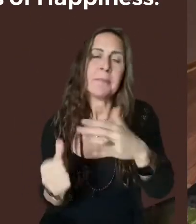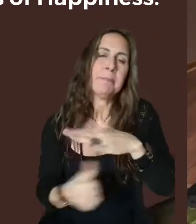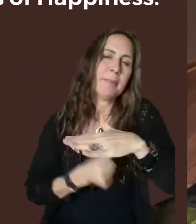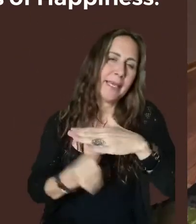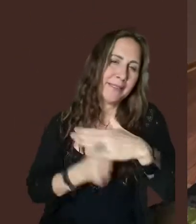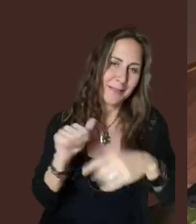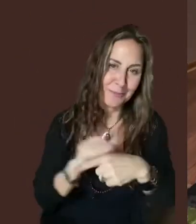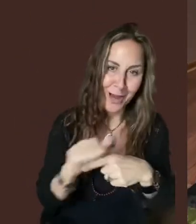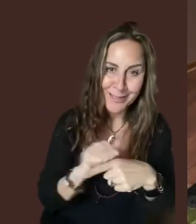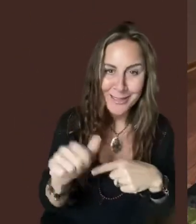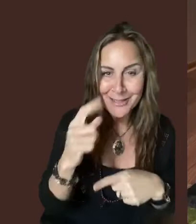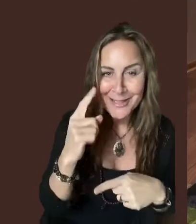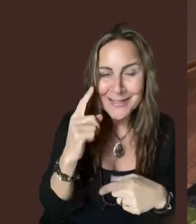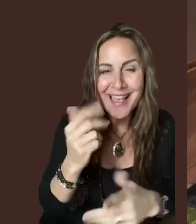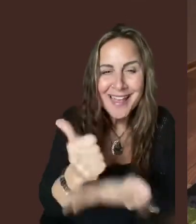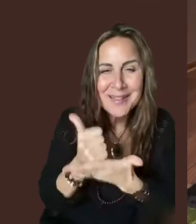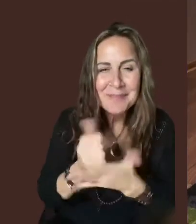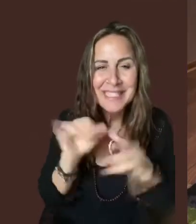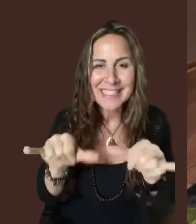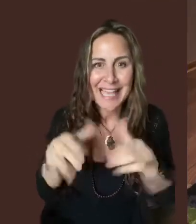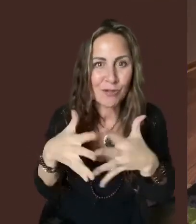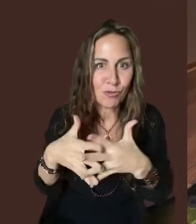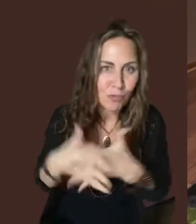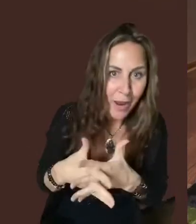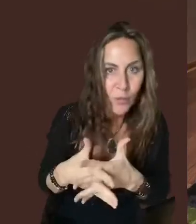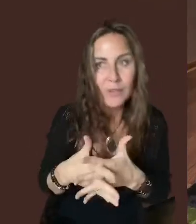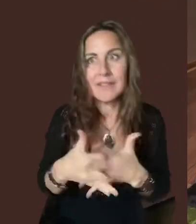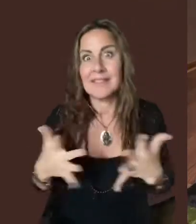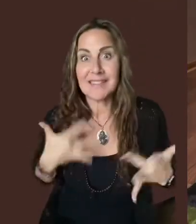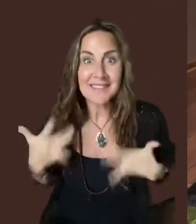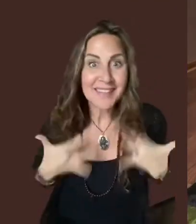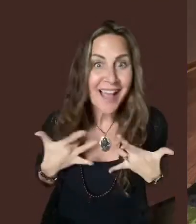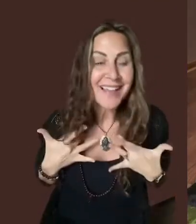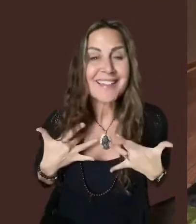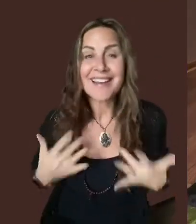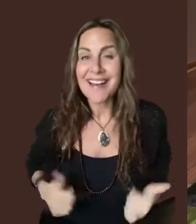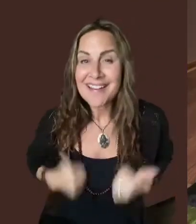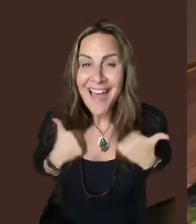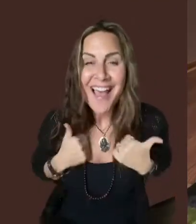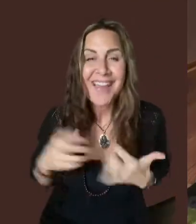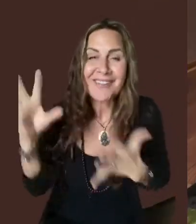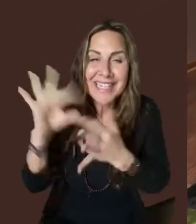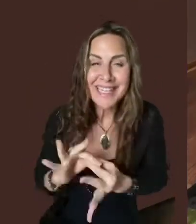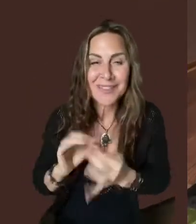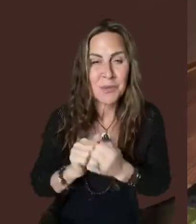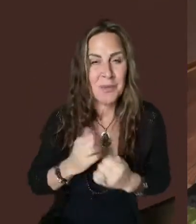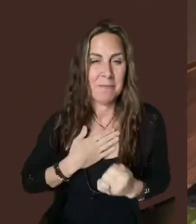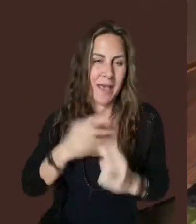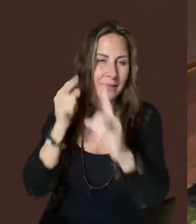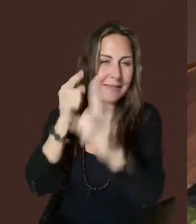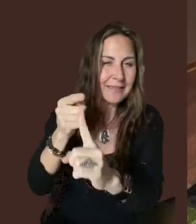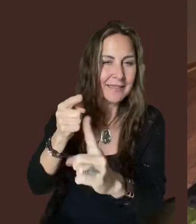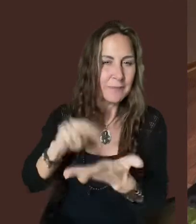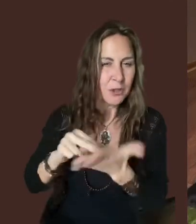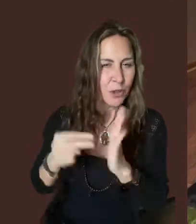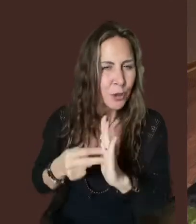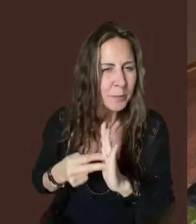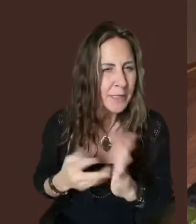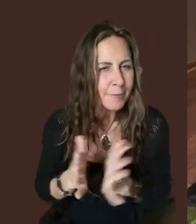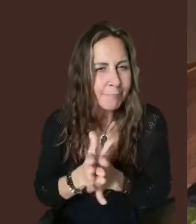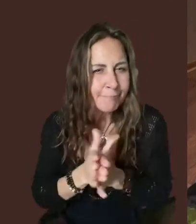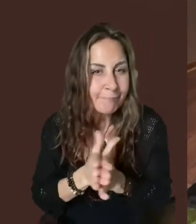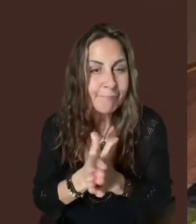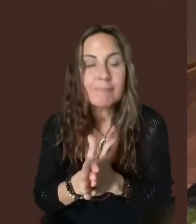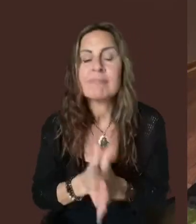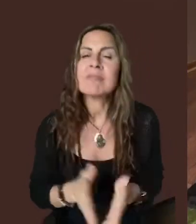me grounded and excited and alive and connected to my purpose. And I think some